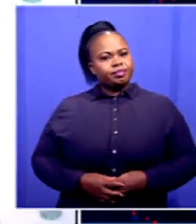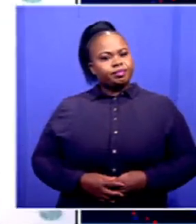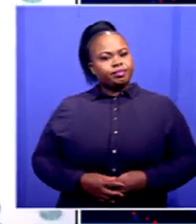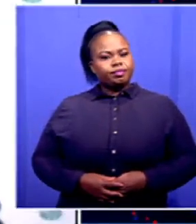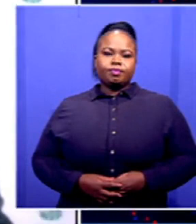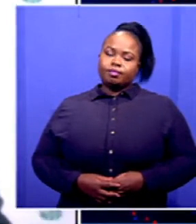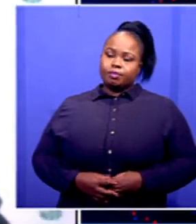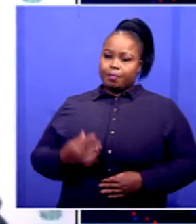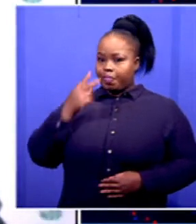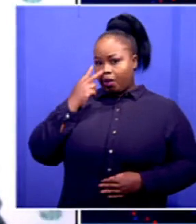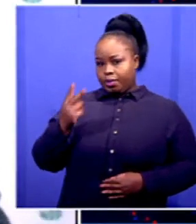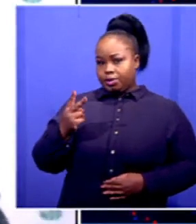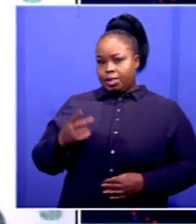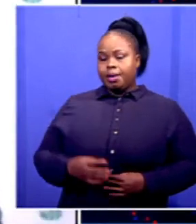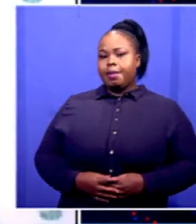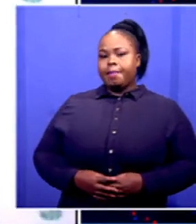You see,